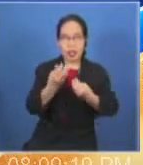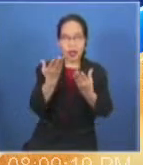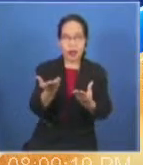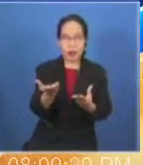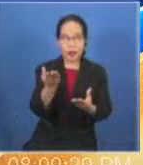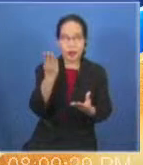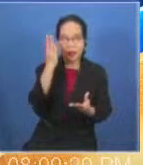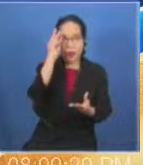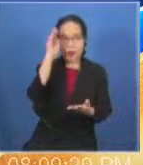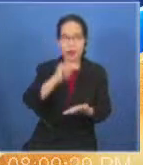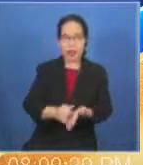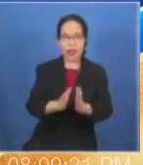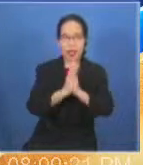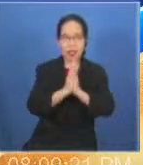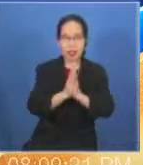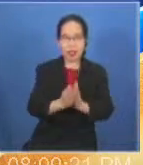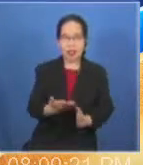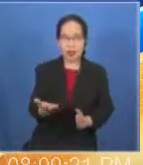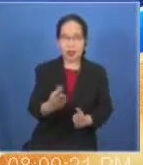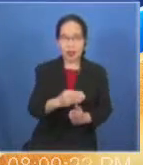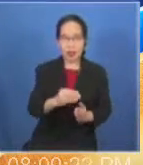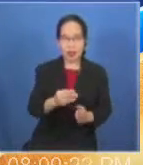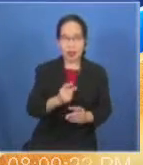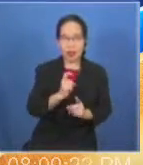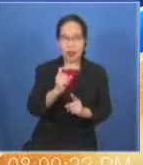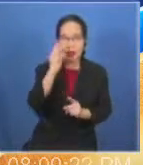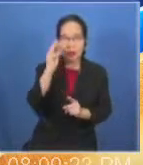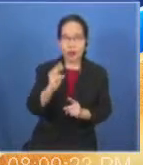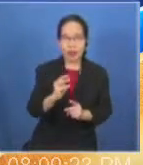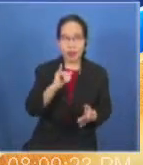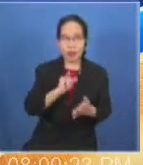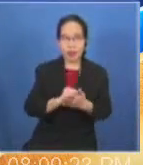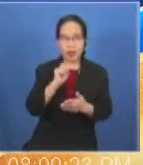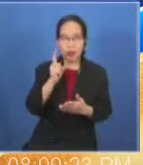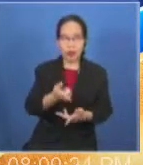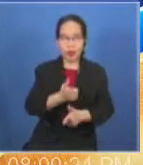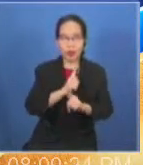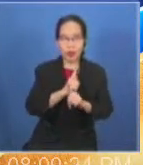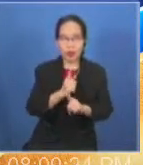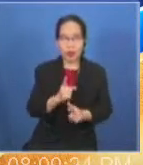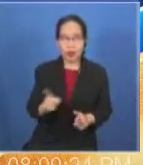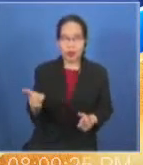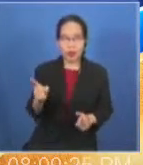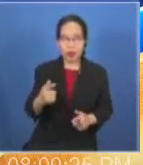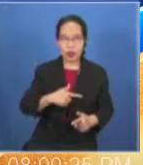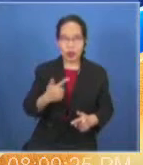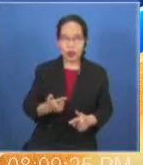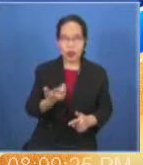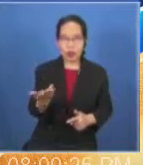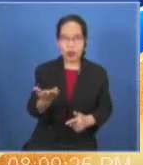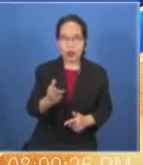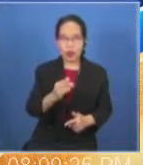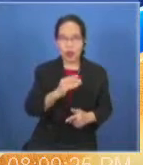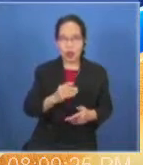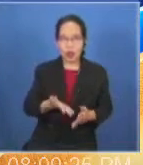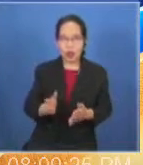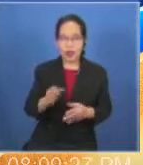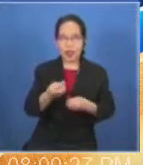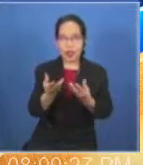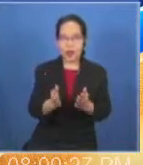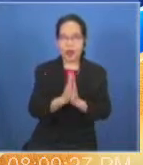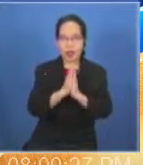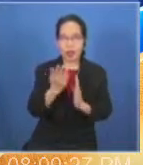42. Give to him that asks of thee, and from him that would borrow of thee, turn not thou